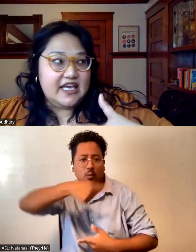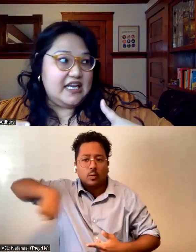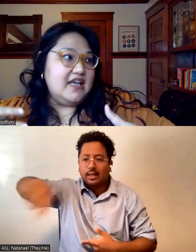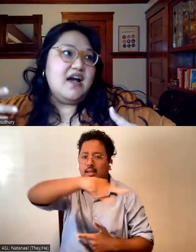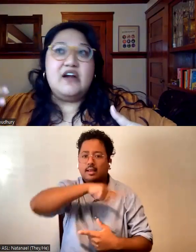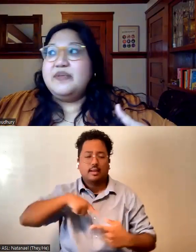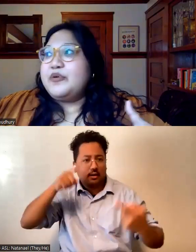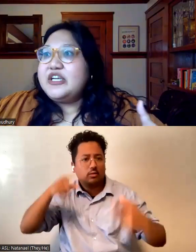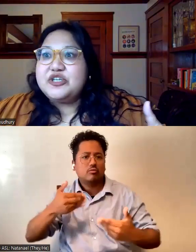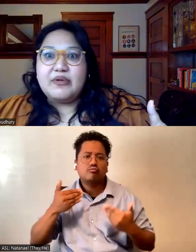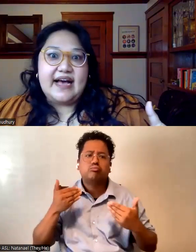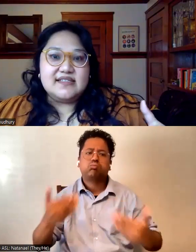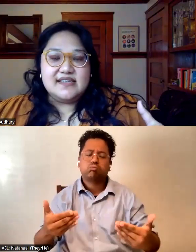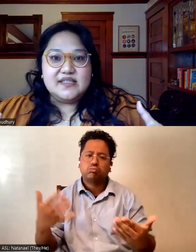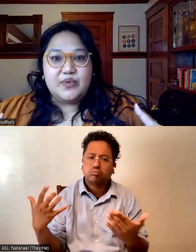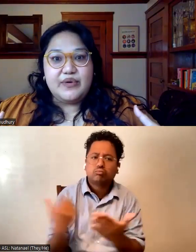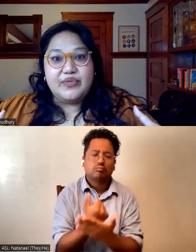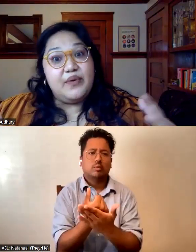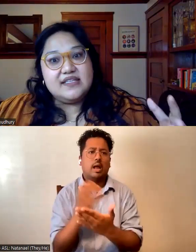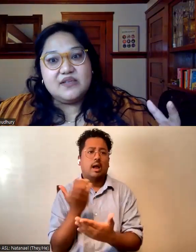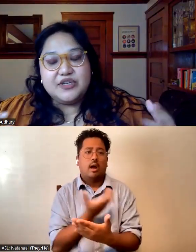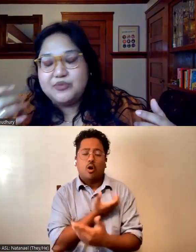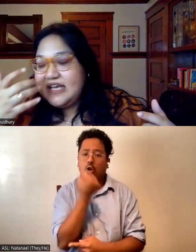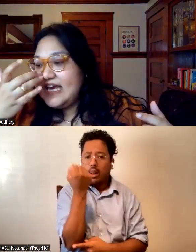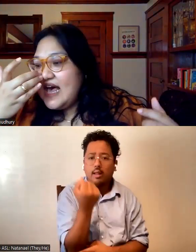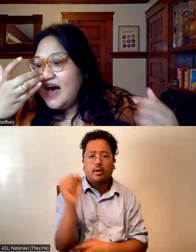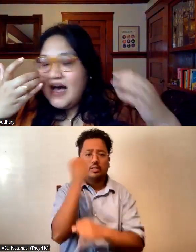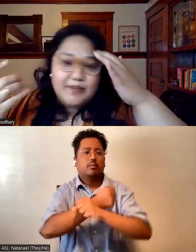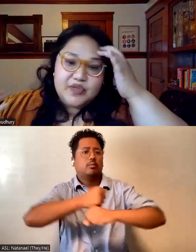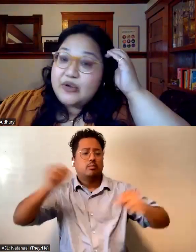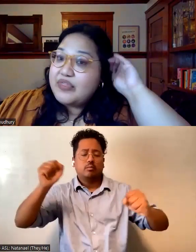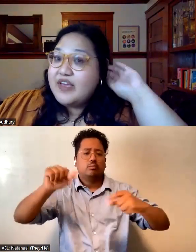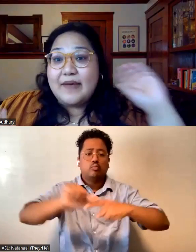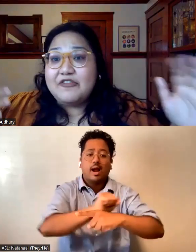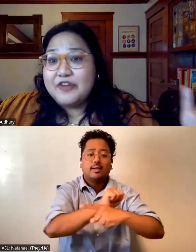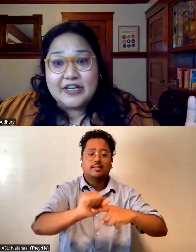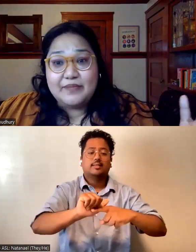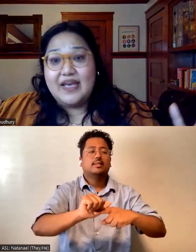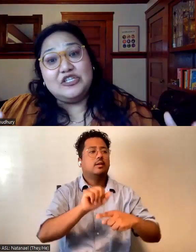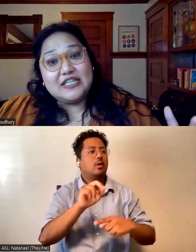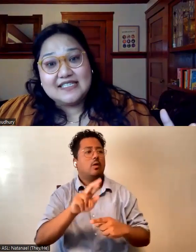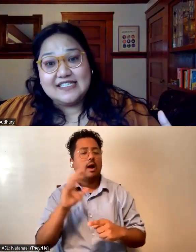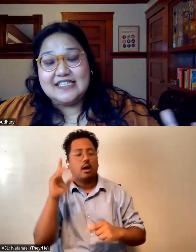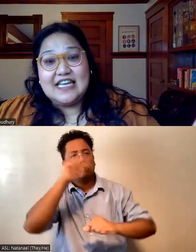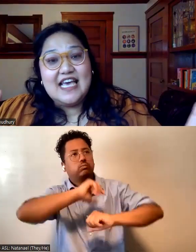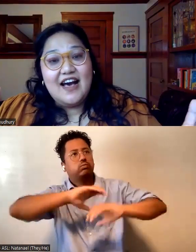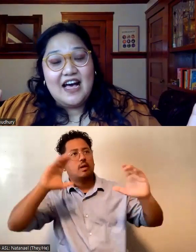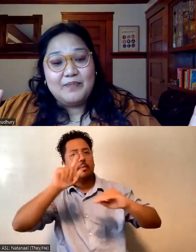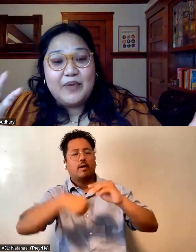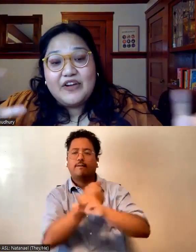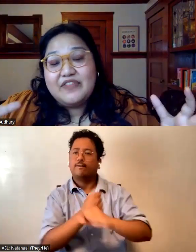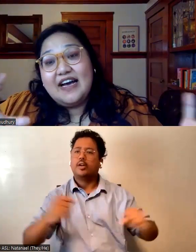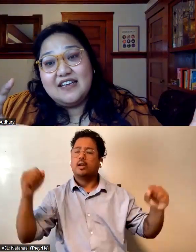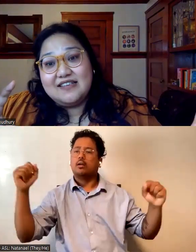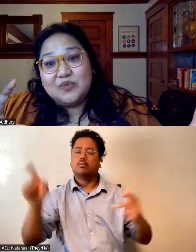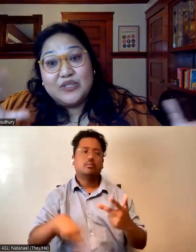forward in our liberation praxis, or the ways in which we, think about freedom and justice. And